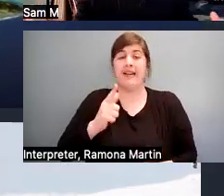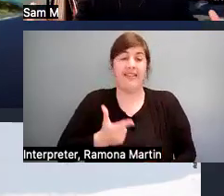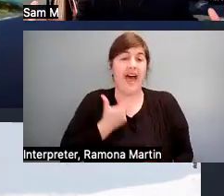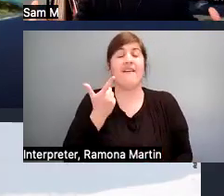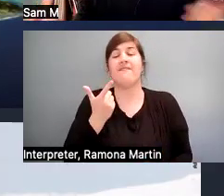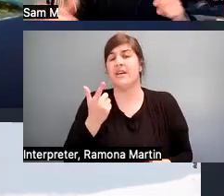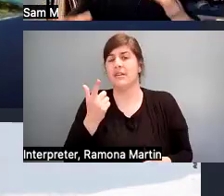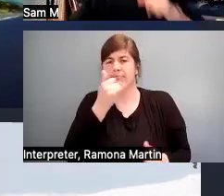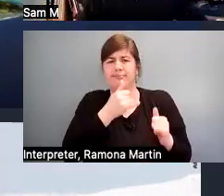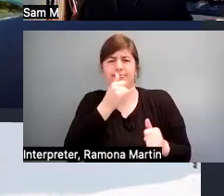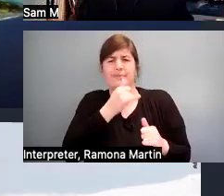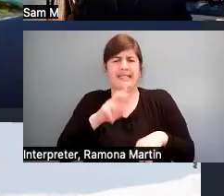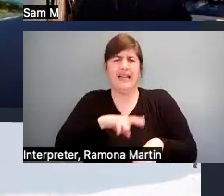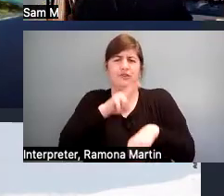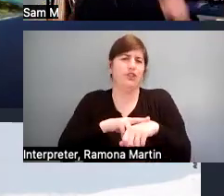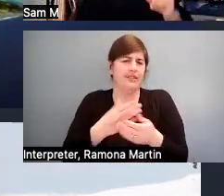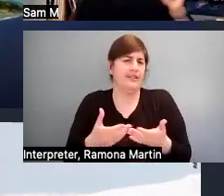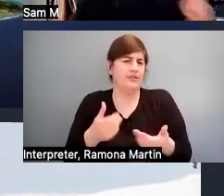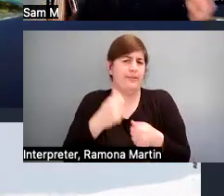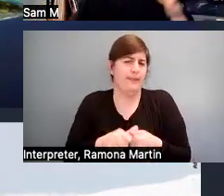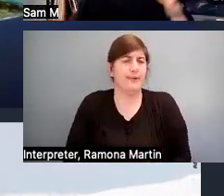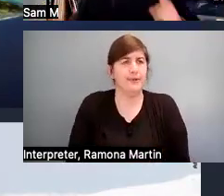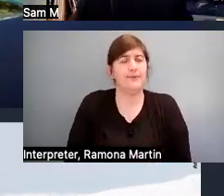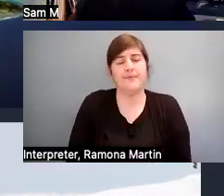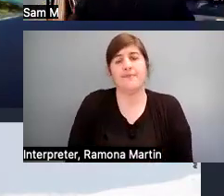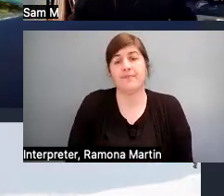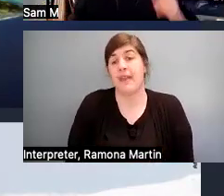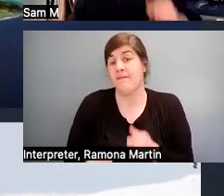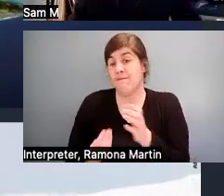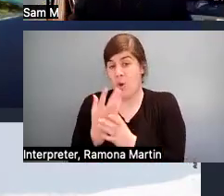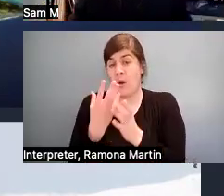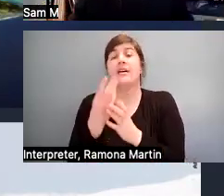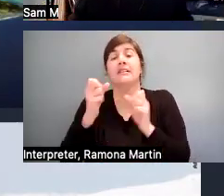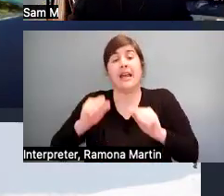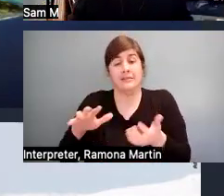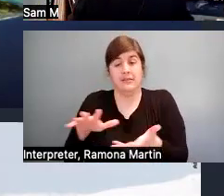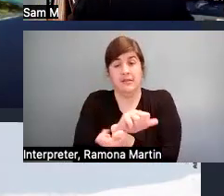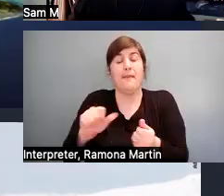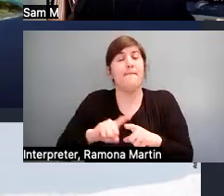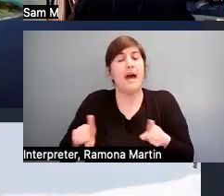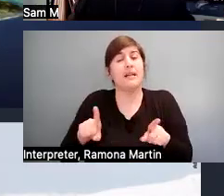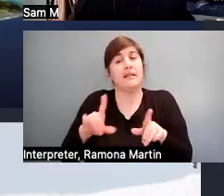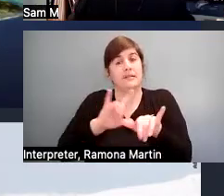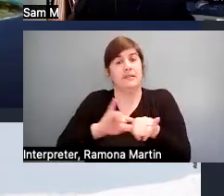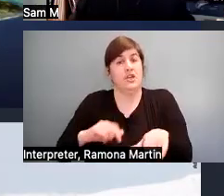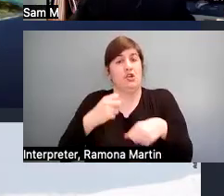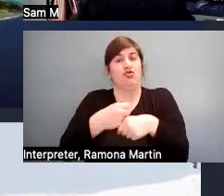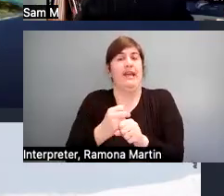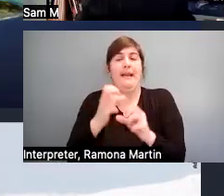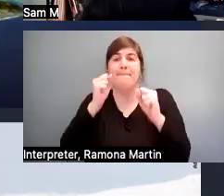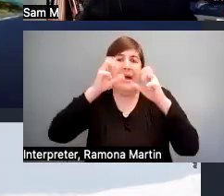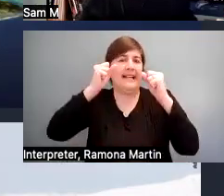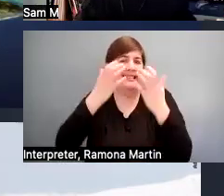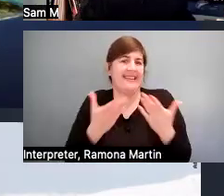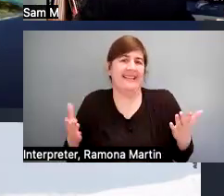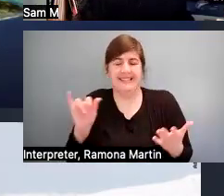nature. So, it's just something to remember. Even though volcanoes can be destructive, they can also create amazing things as well. So, hopefully, that's